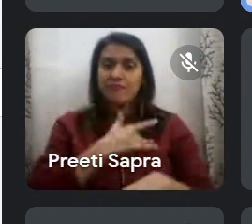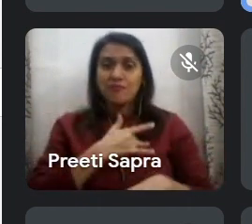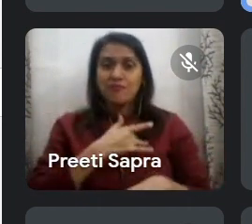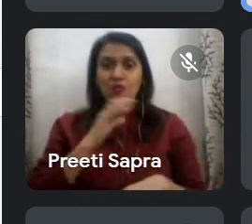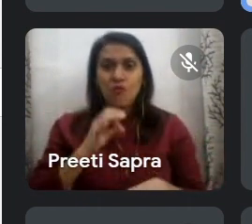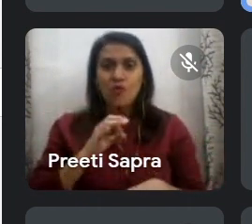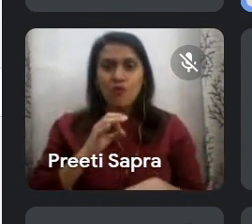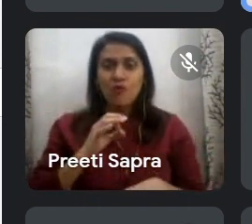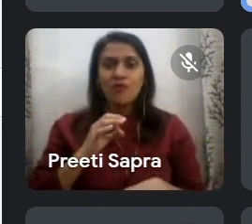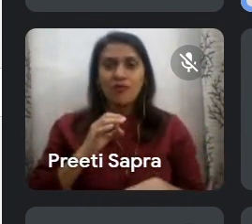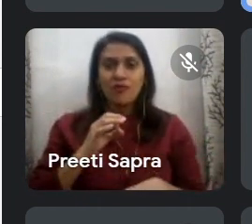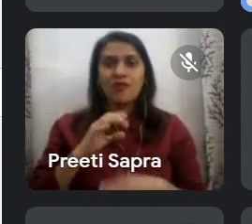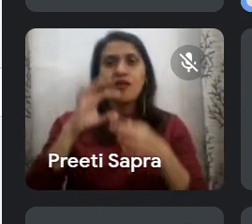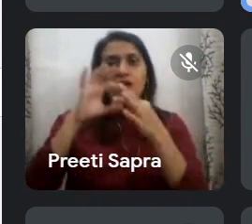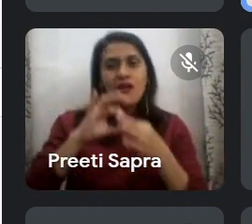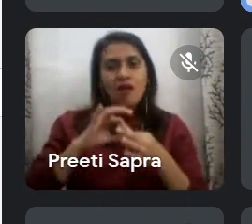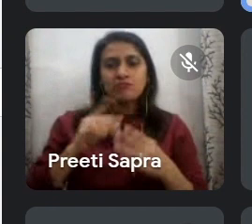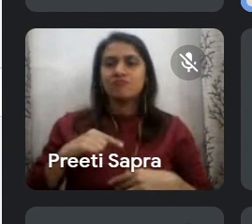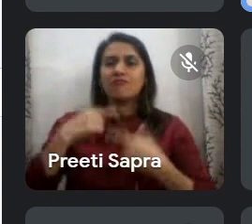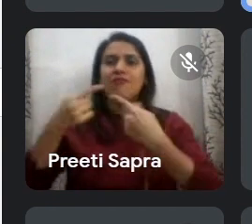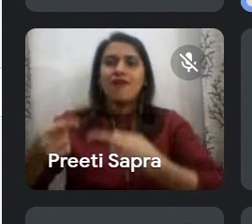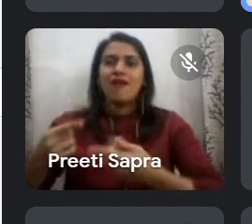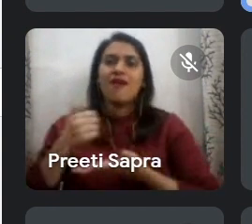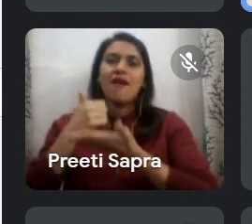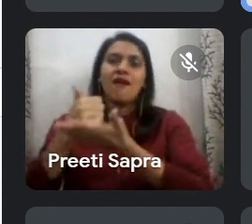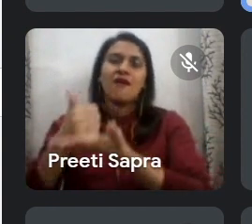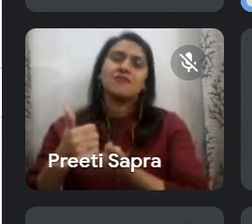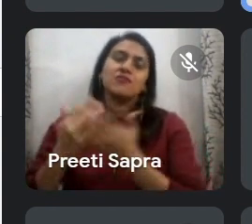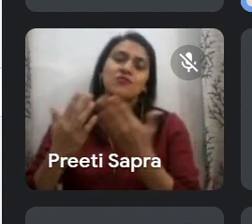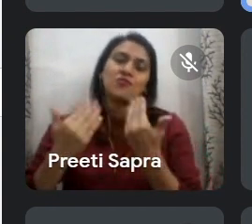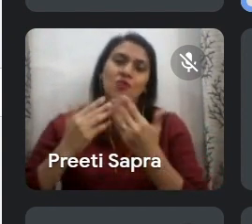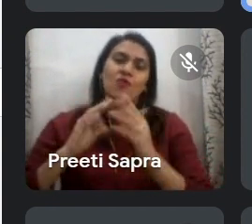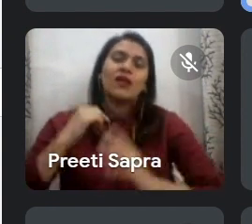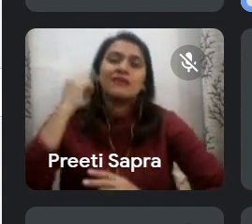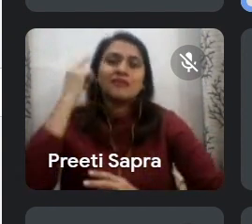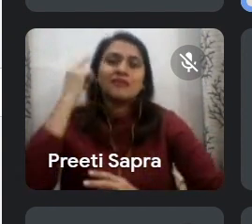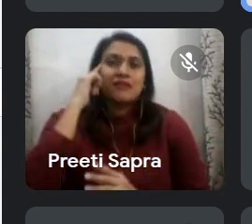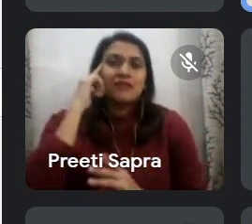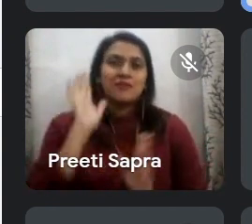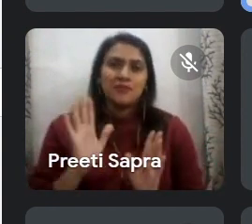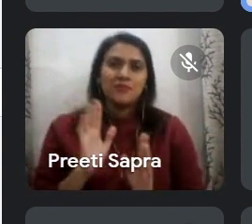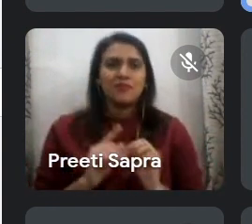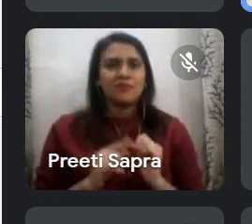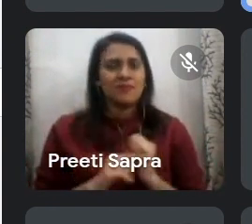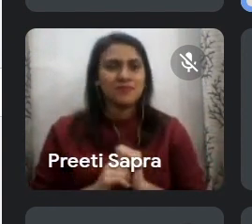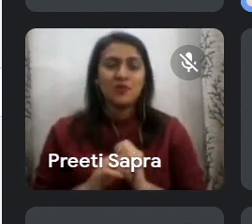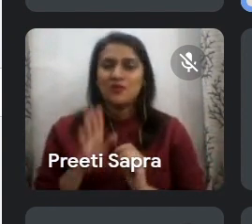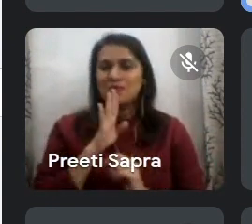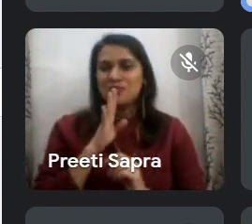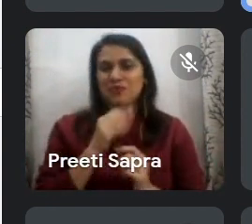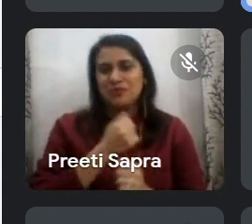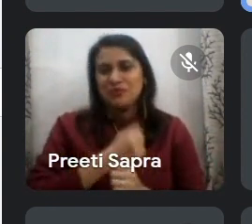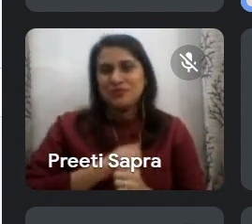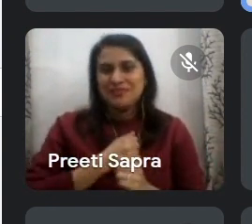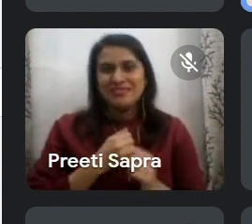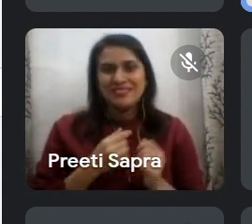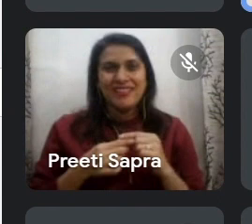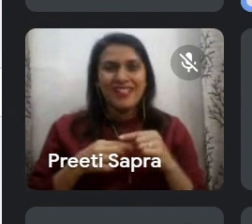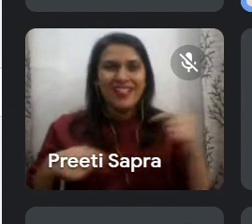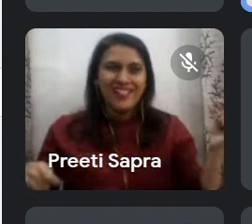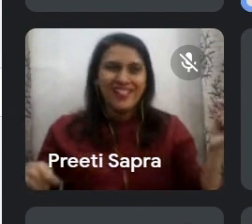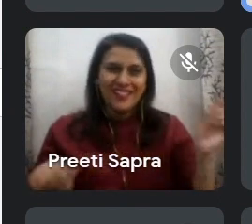else will be. So yeah, that's about it. Maybe I didn't go a little off topic though, sorry. Chetan, like if it's